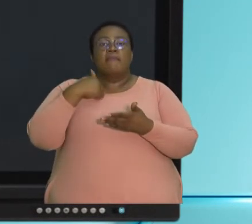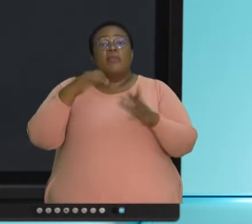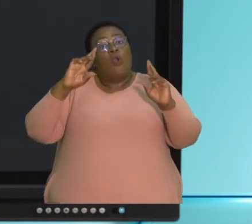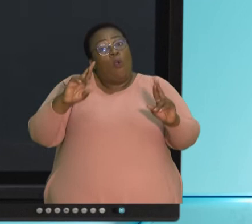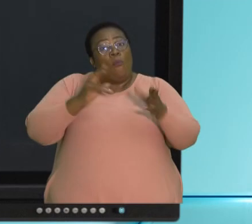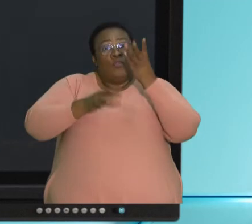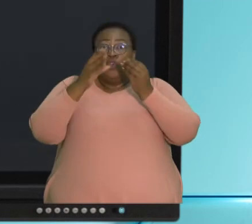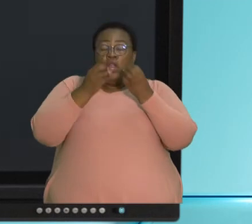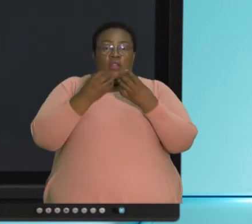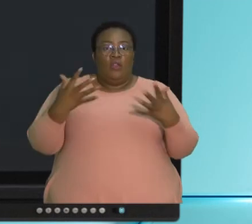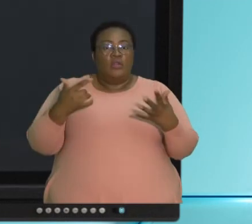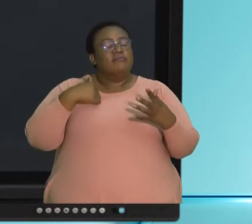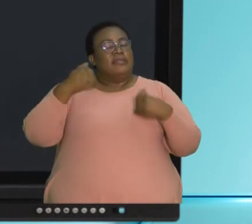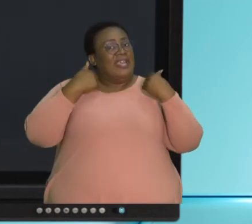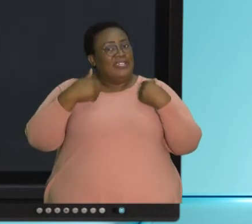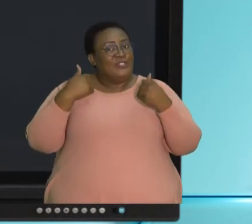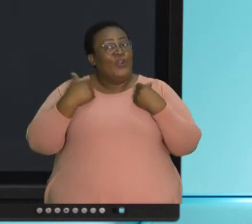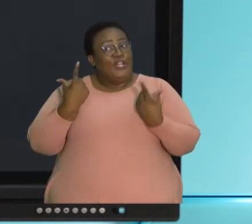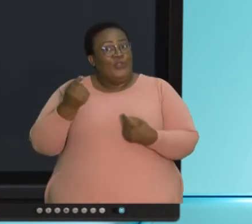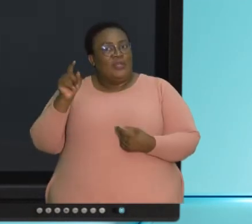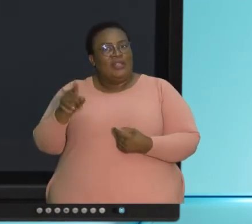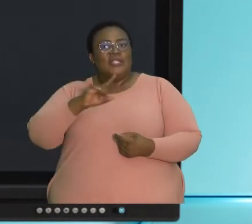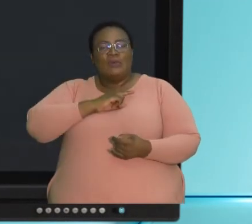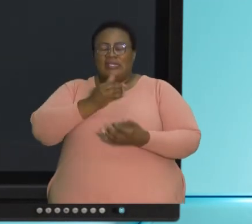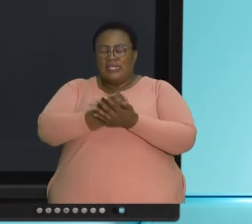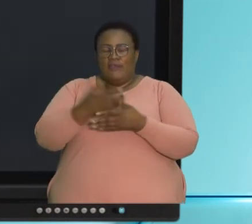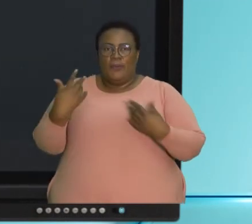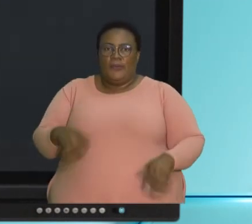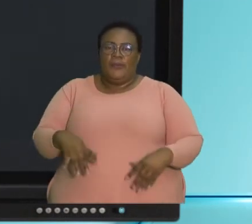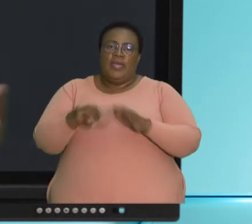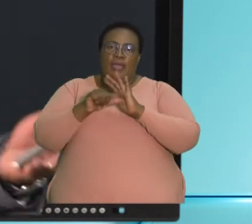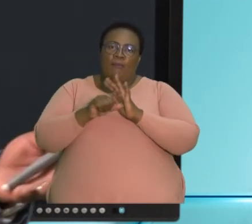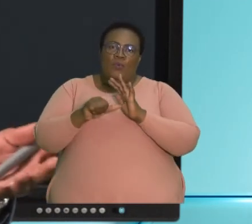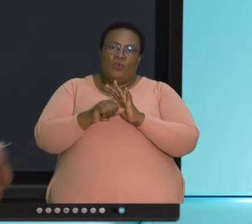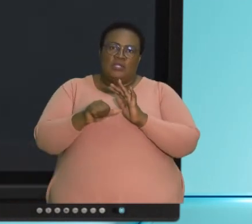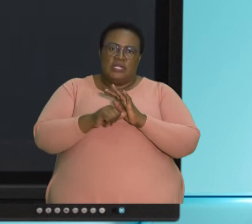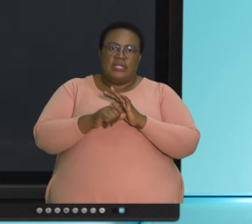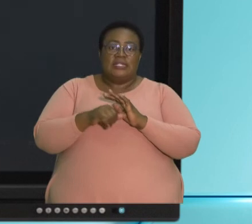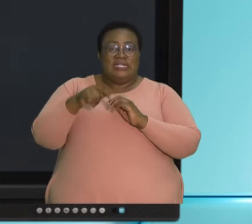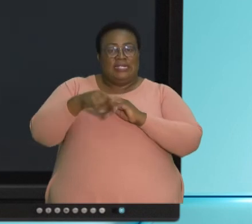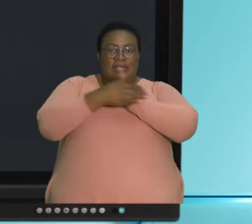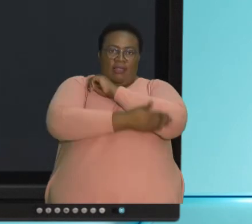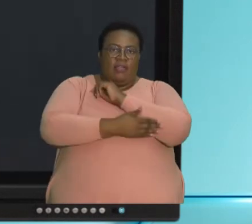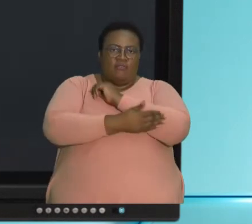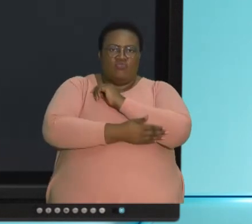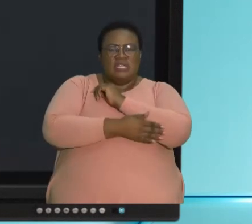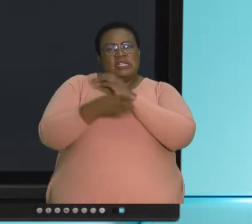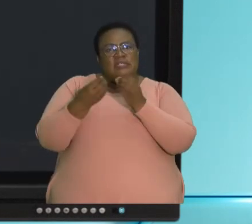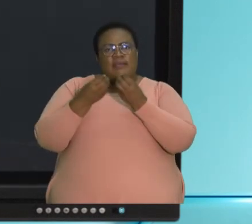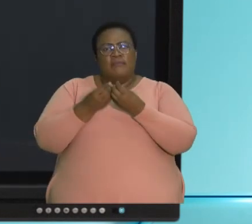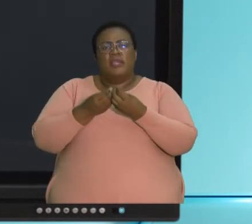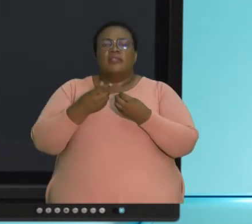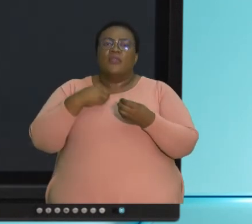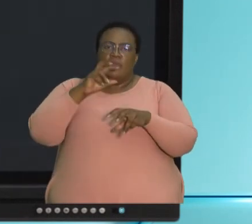Guys, I hope you've learned a lot, because I've really enjoyed doing this, because savings is a very big thing in